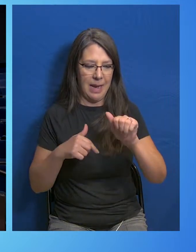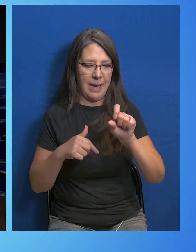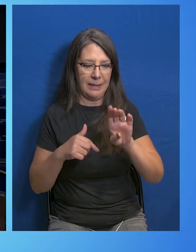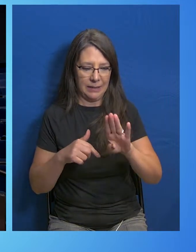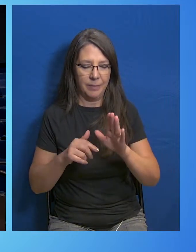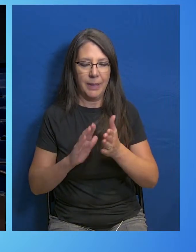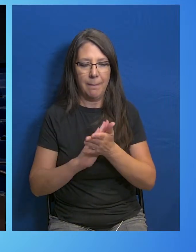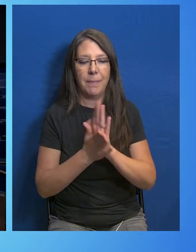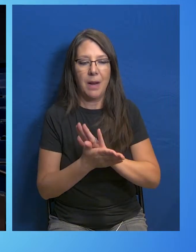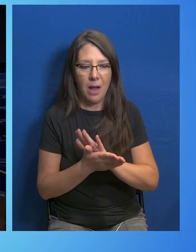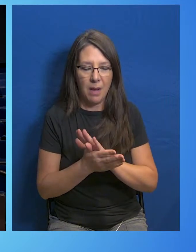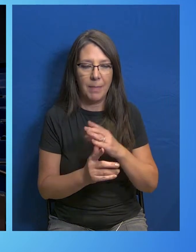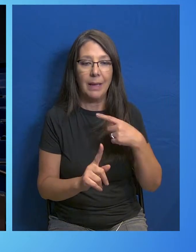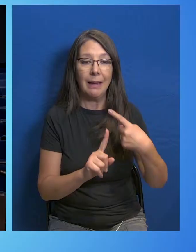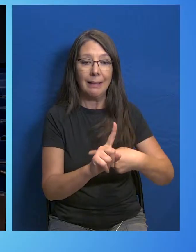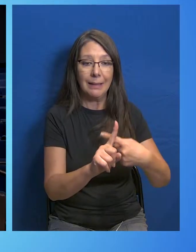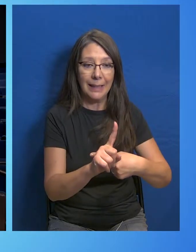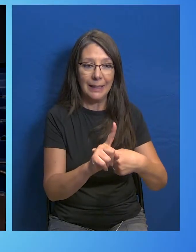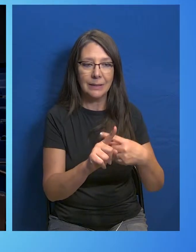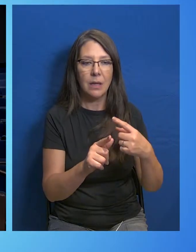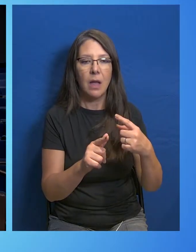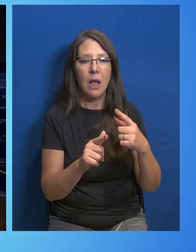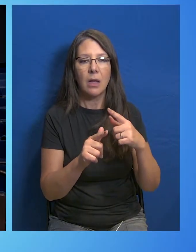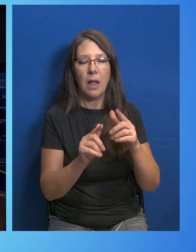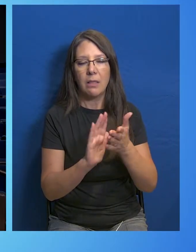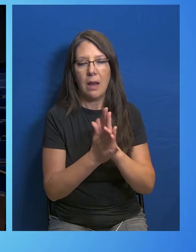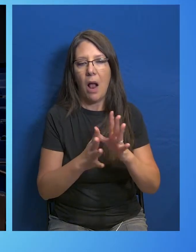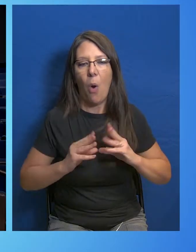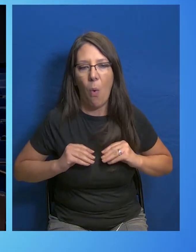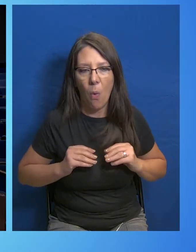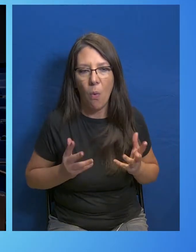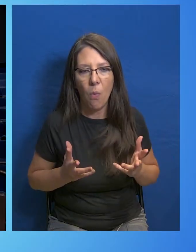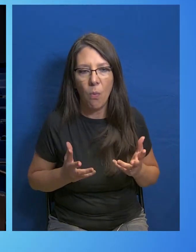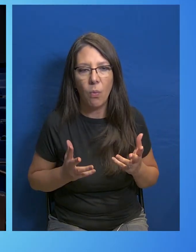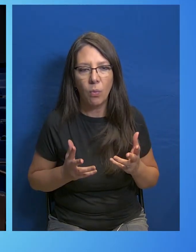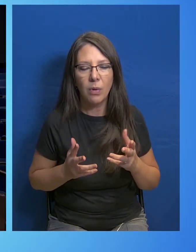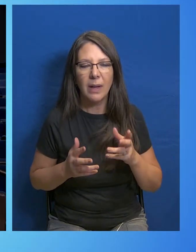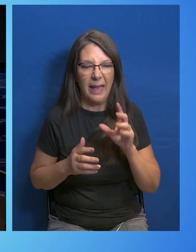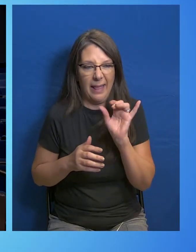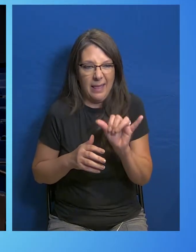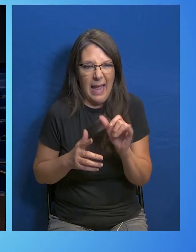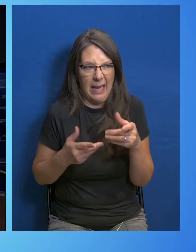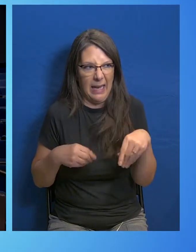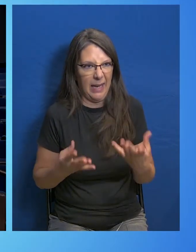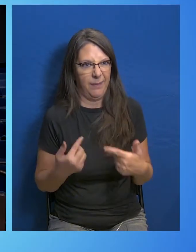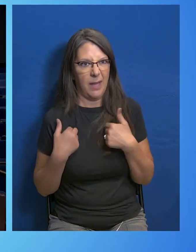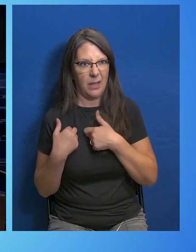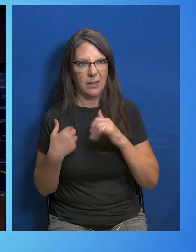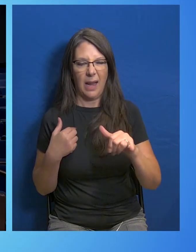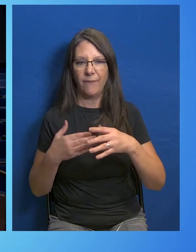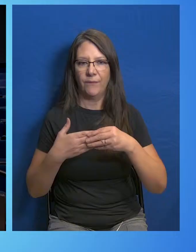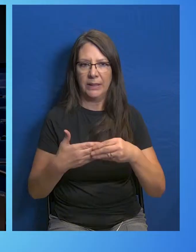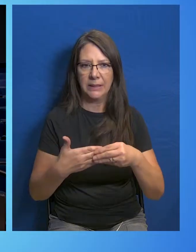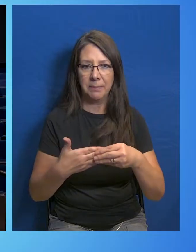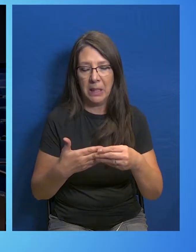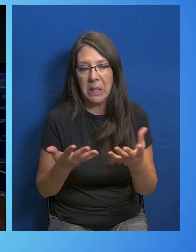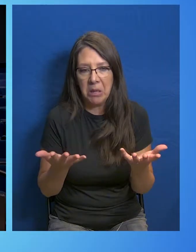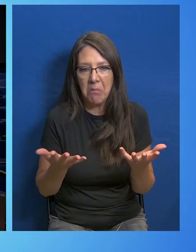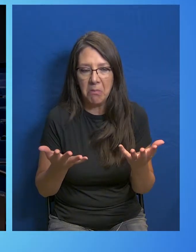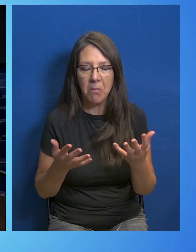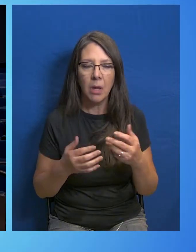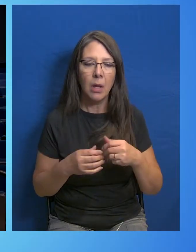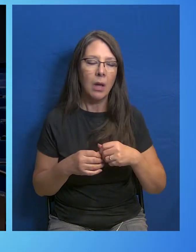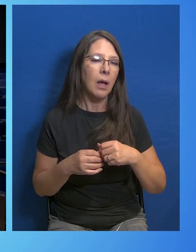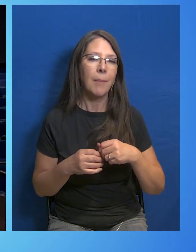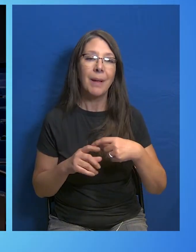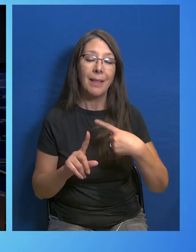lease to own agreements. Again, it's about that flexibility. So I think that